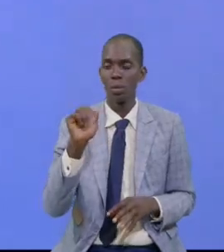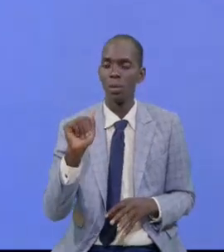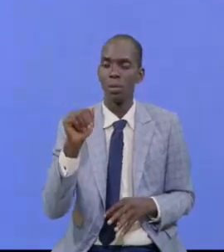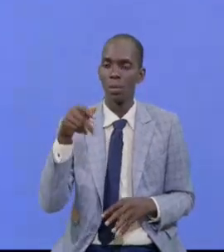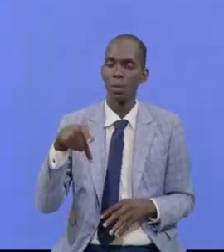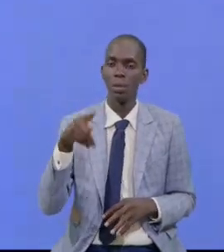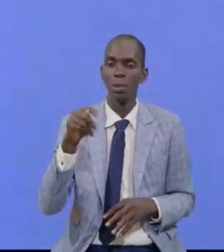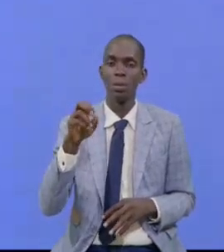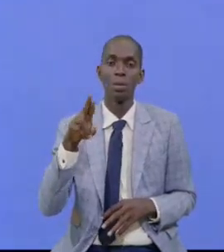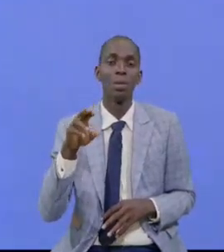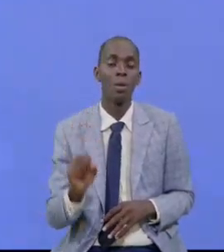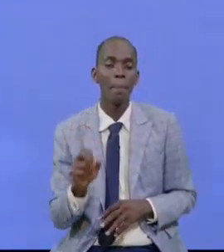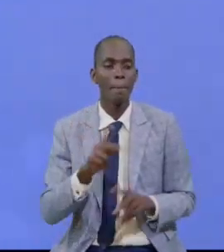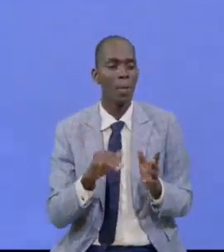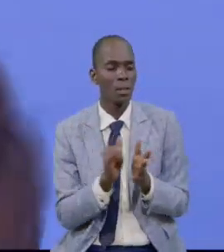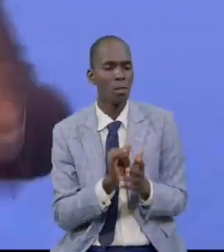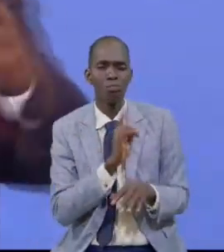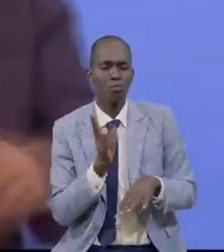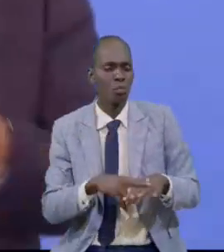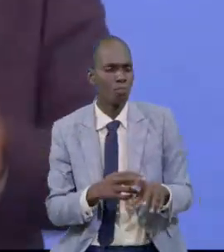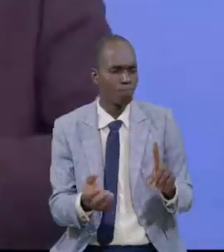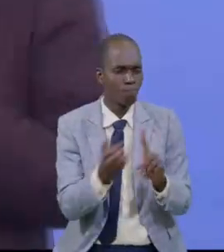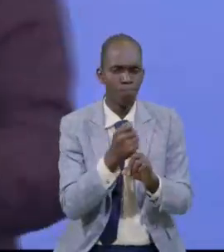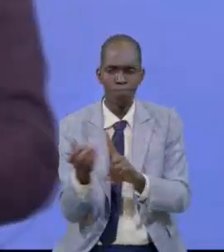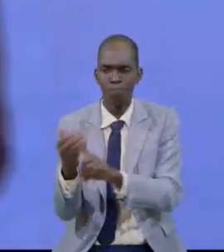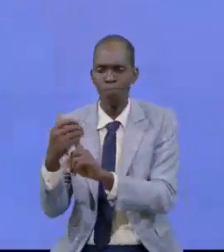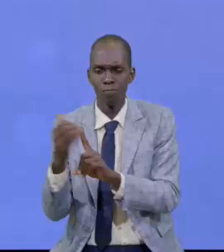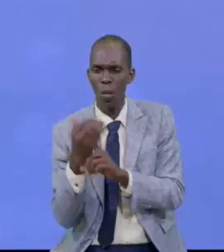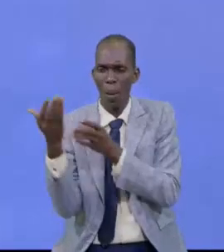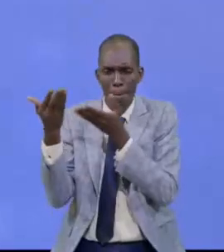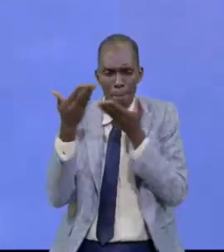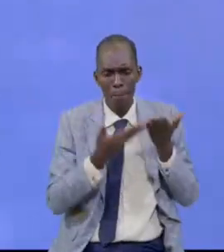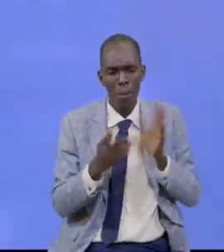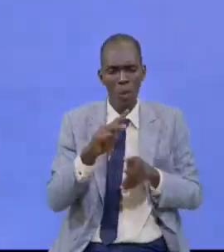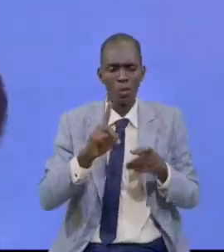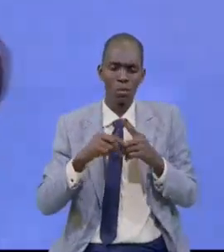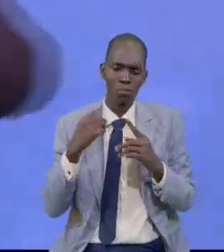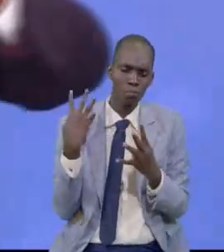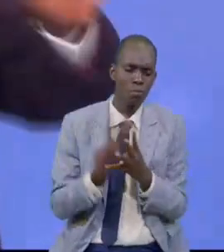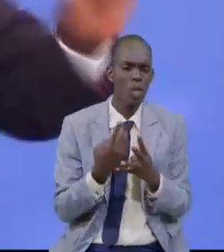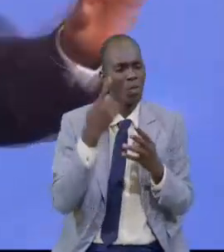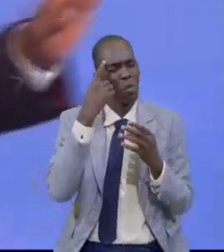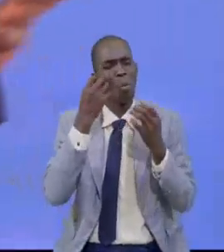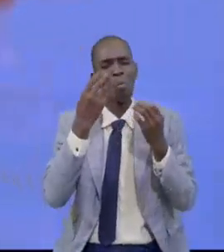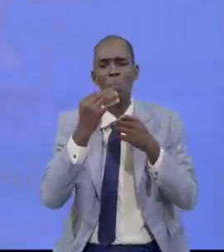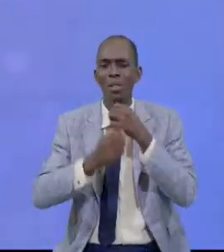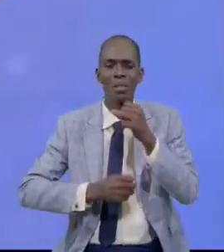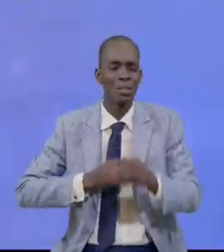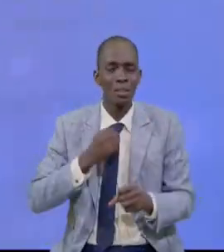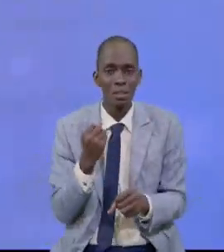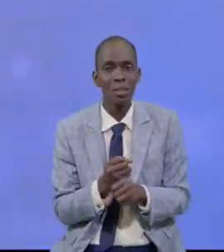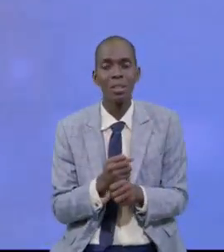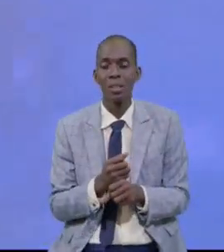bring them into captivity. Over the years, over the decades, over the centuries, they develop methods